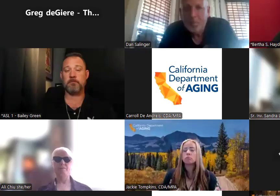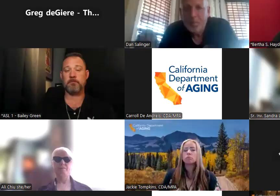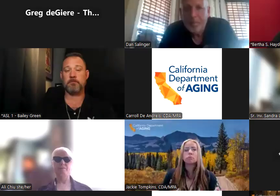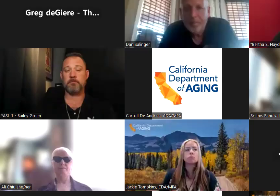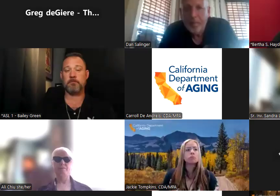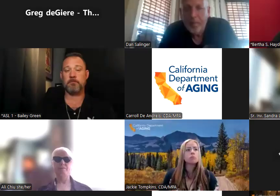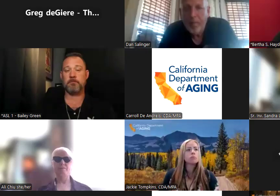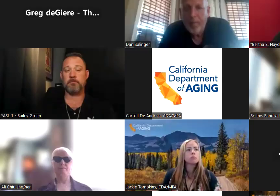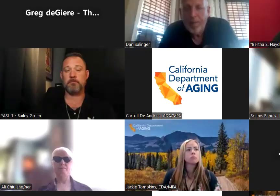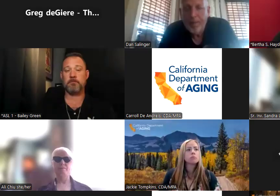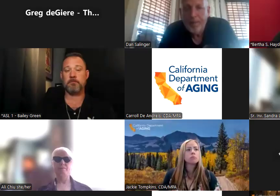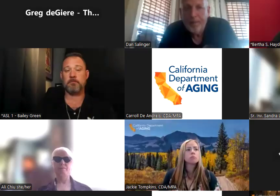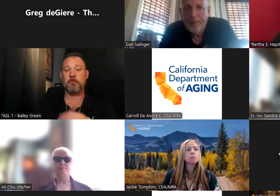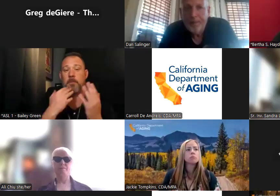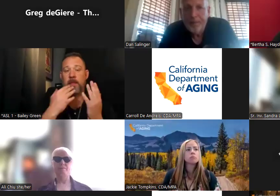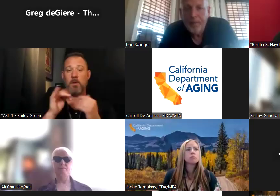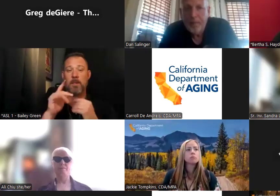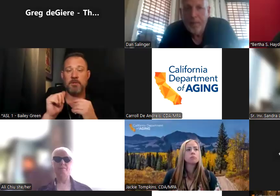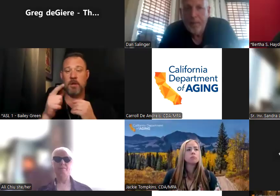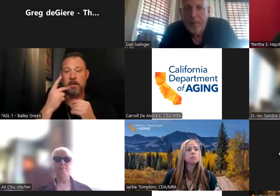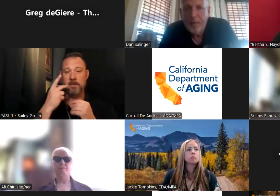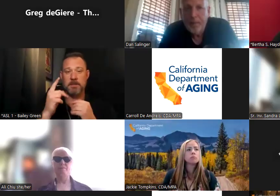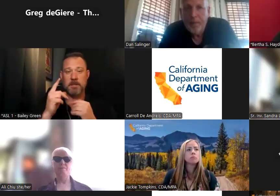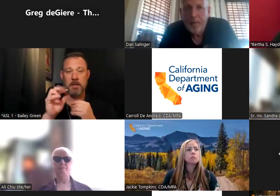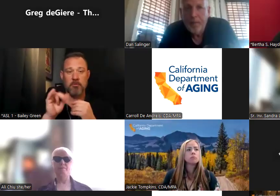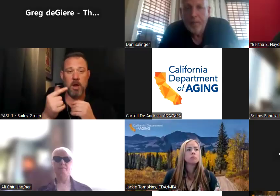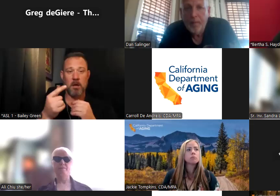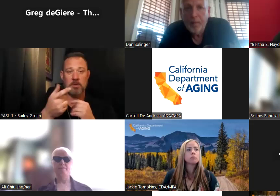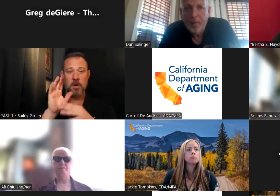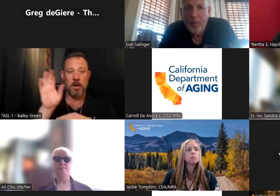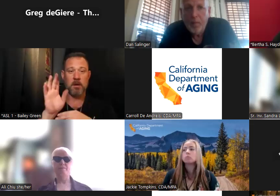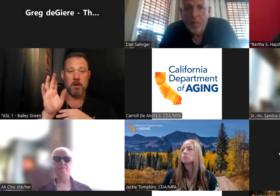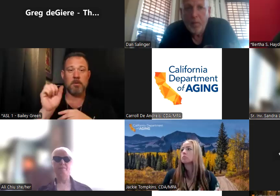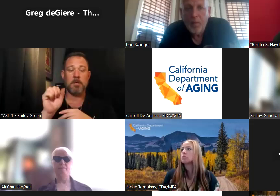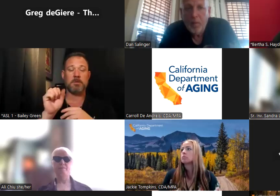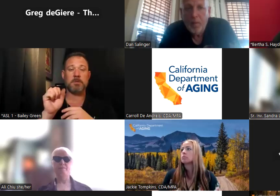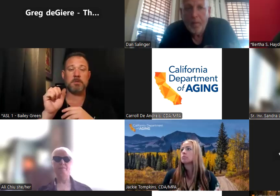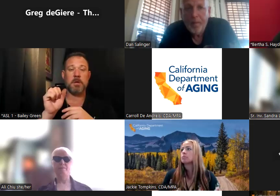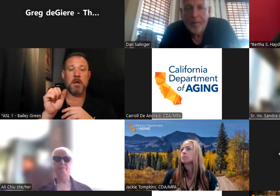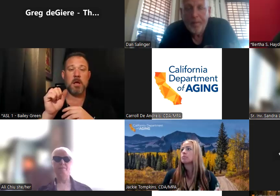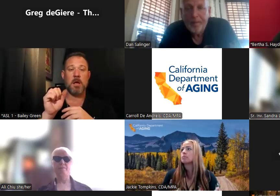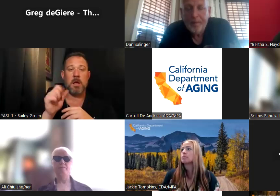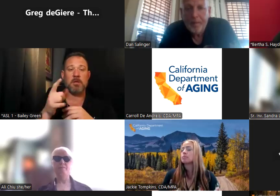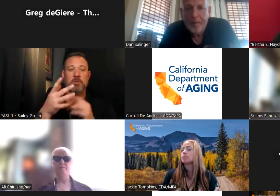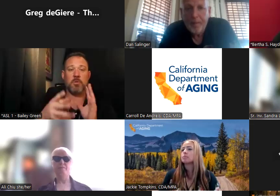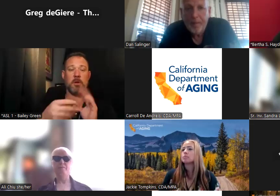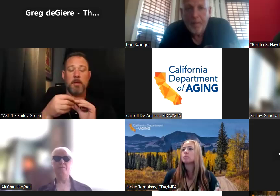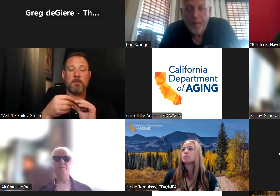Thank you, Alicia. I see Greg, is your hand up again? Yeah, yes, it is. I neglected to mention the other